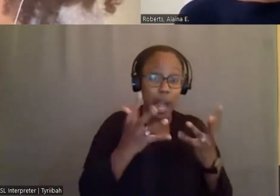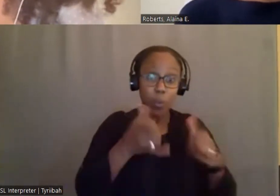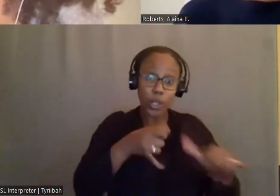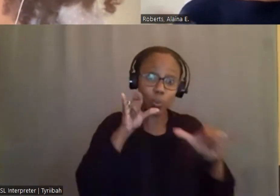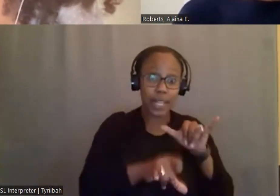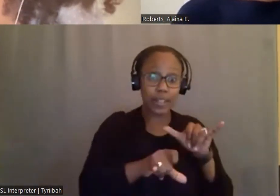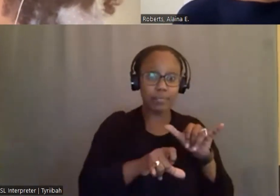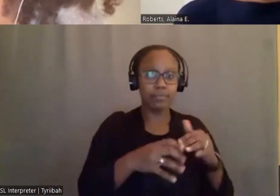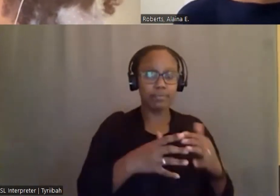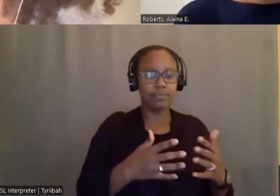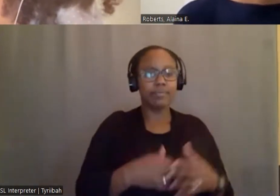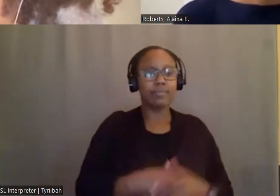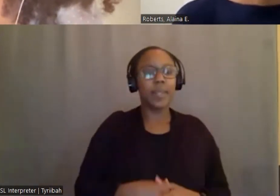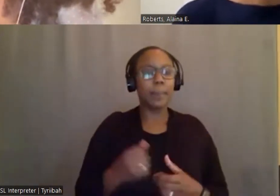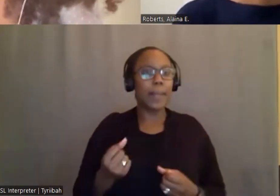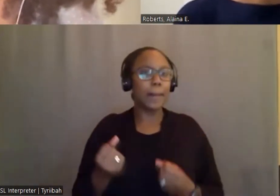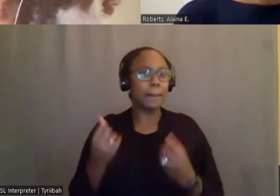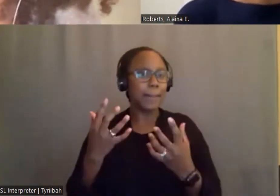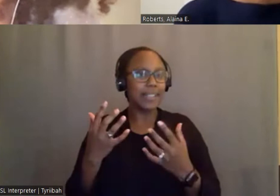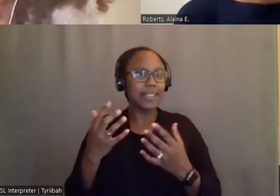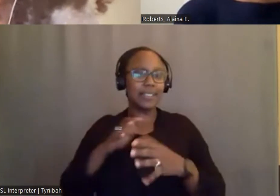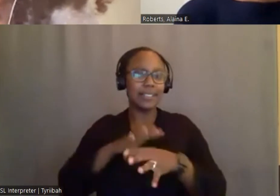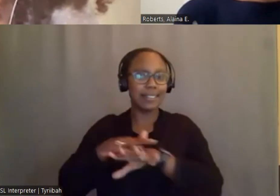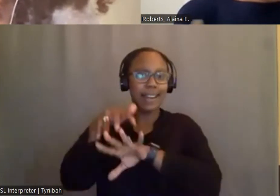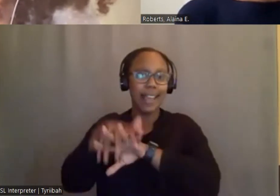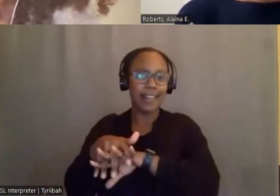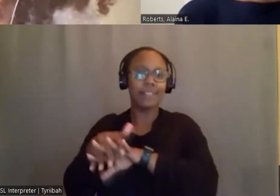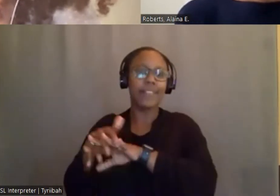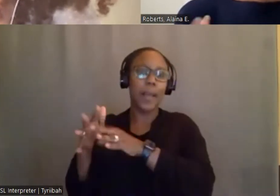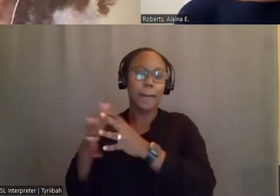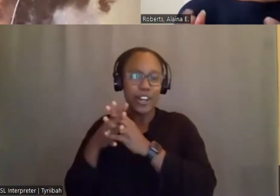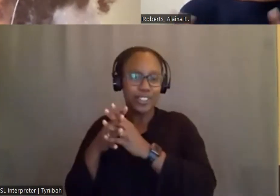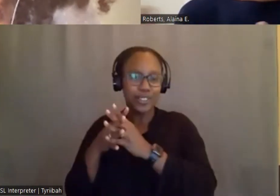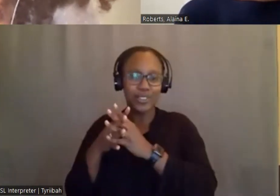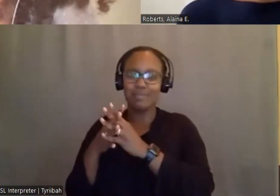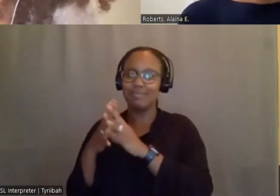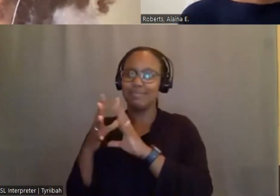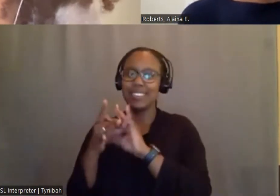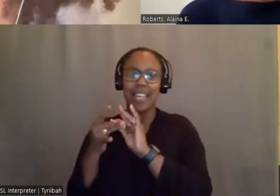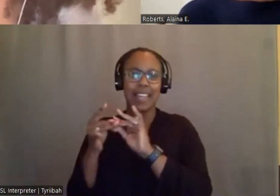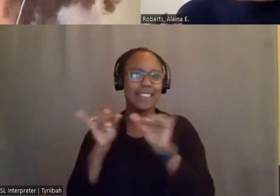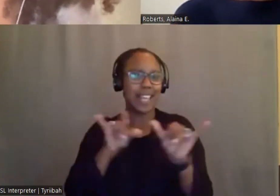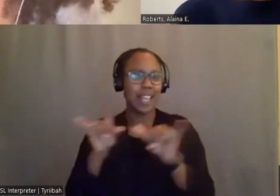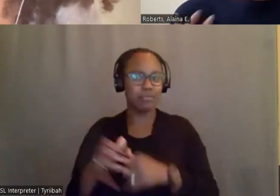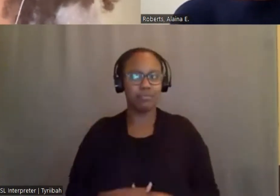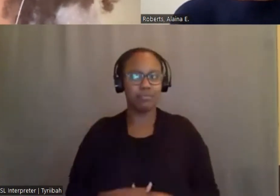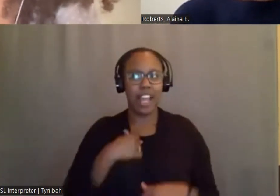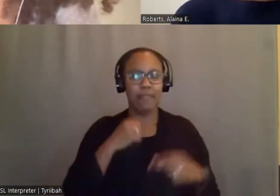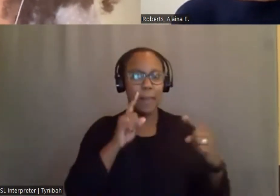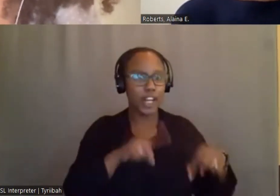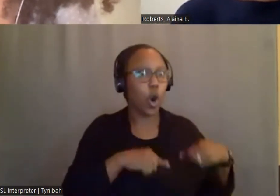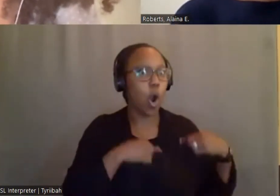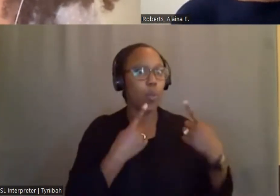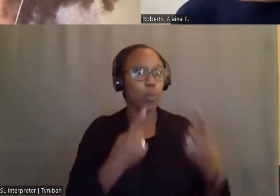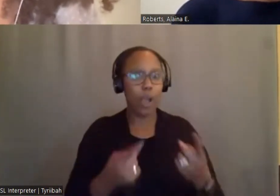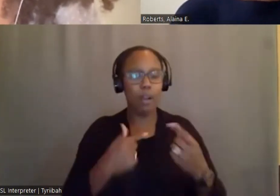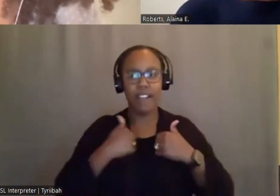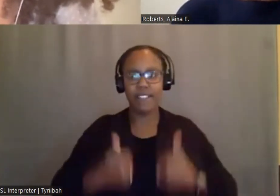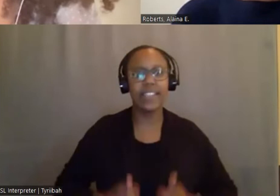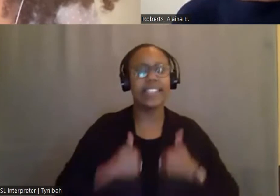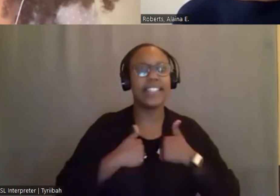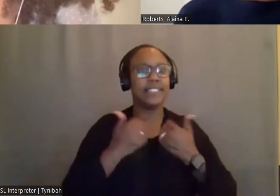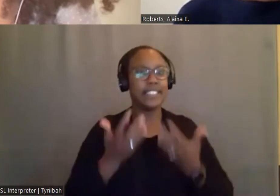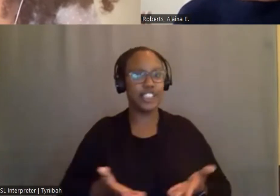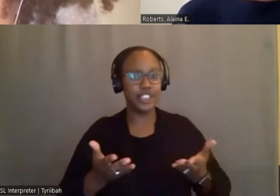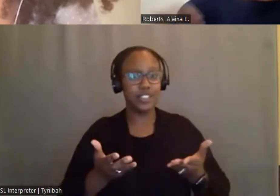people, these former slaves of Native people, who use those exact words. I've been here all the while. I have lived on this land. Some of